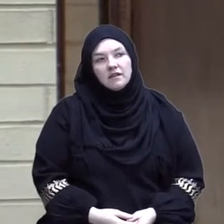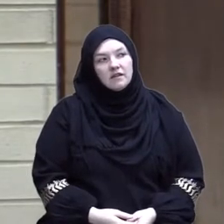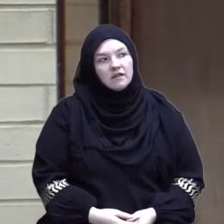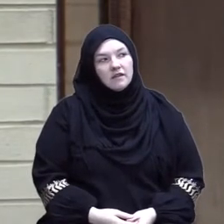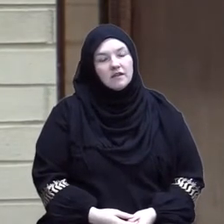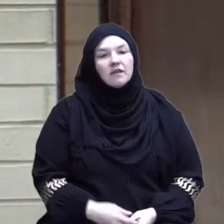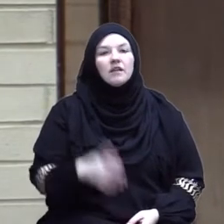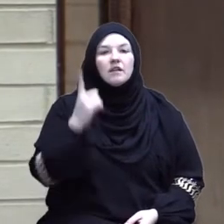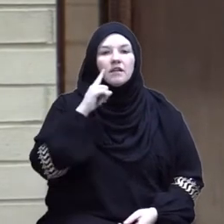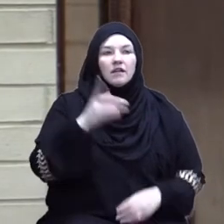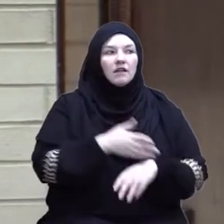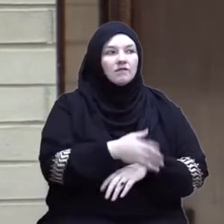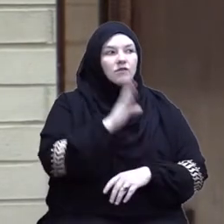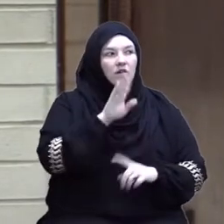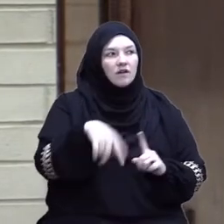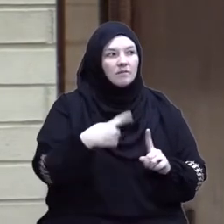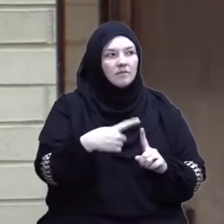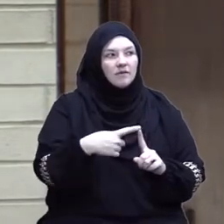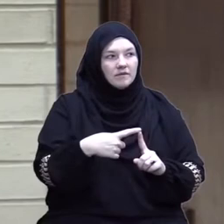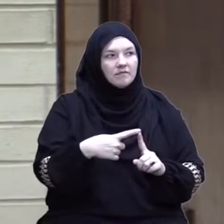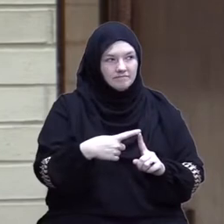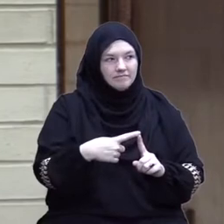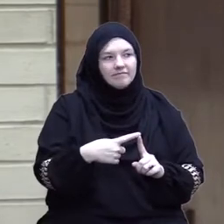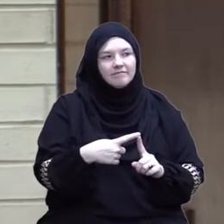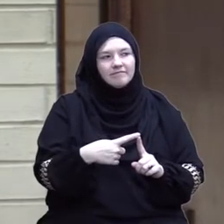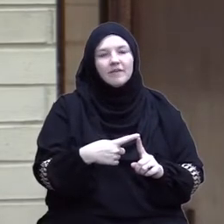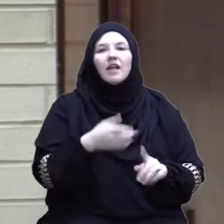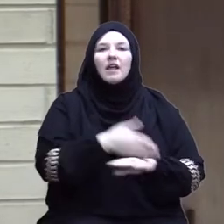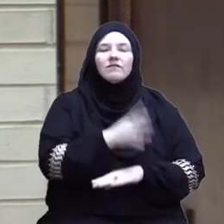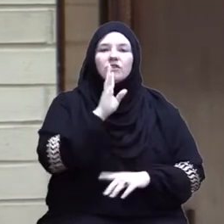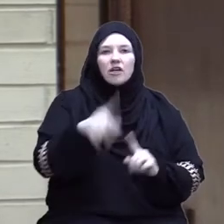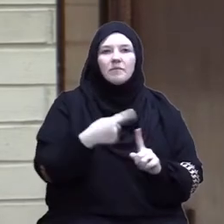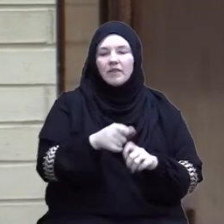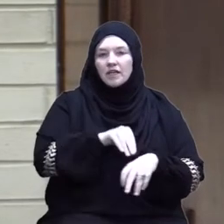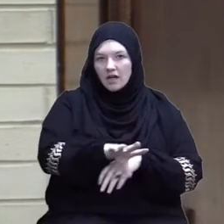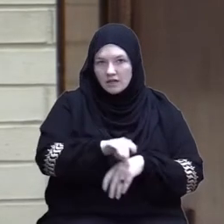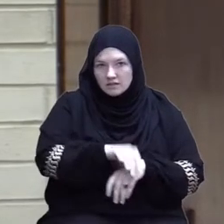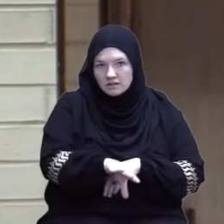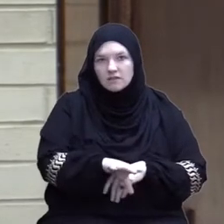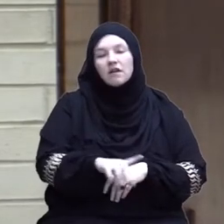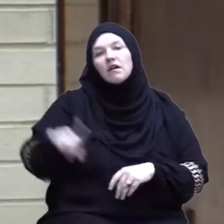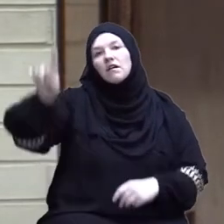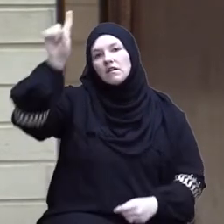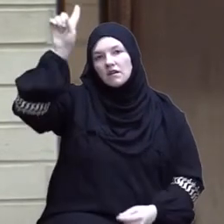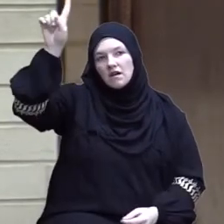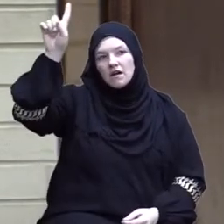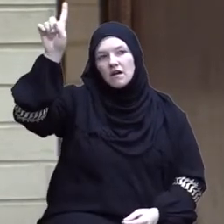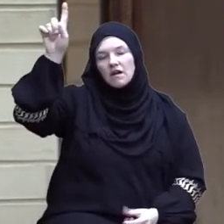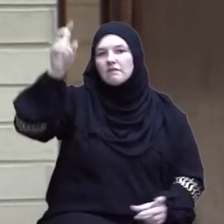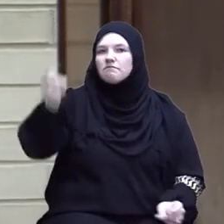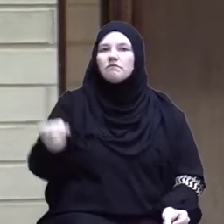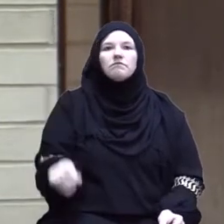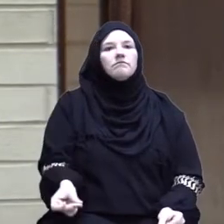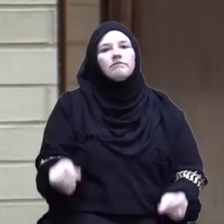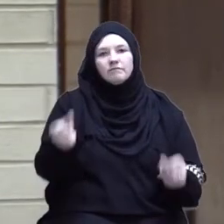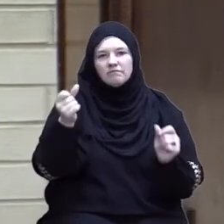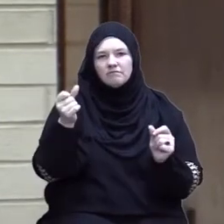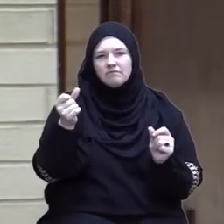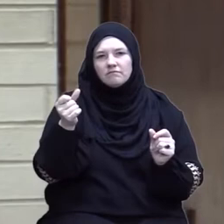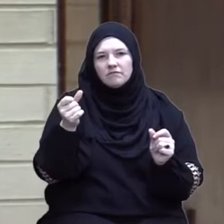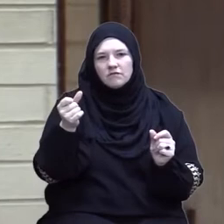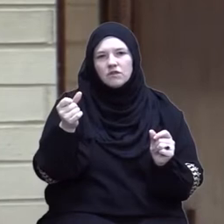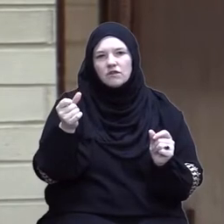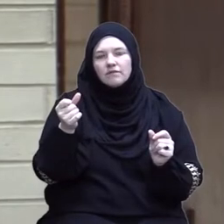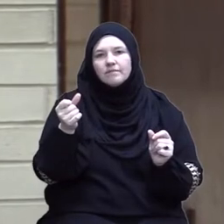So after talking about the book, after talking about the guidance, Allah immediately